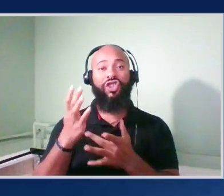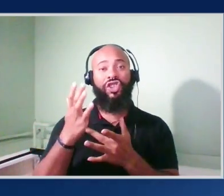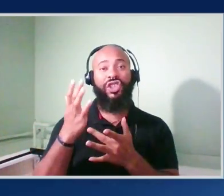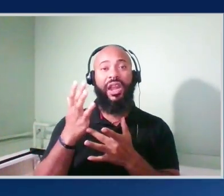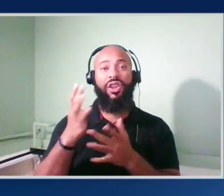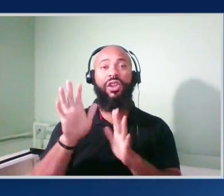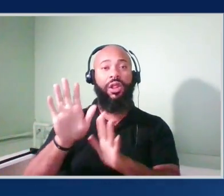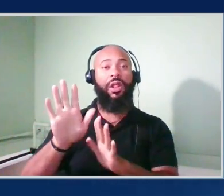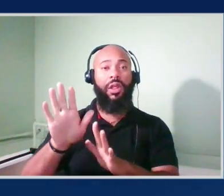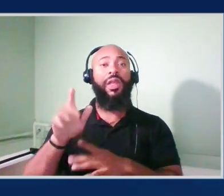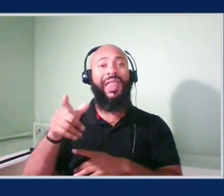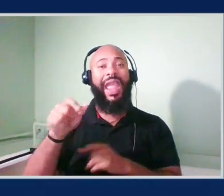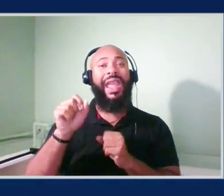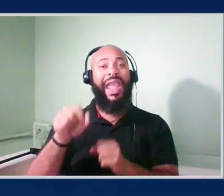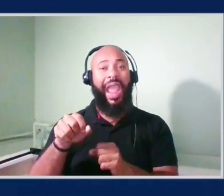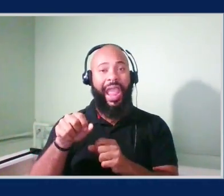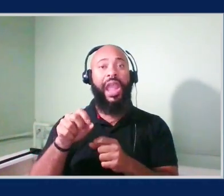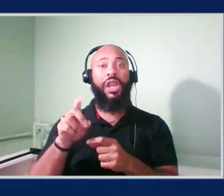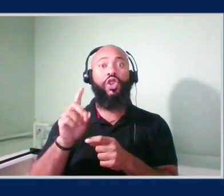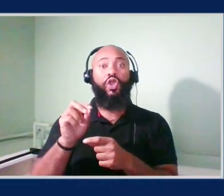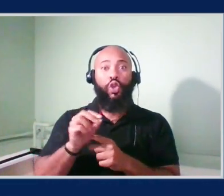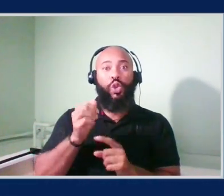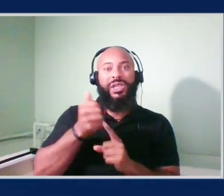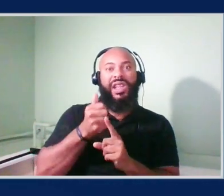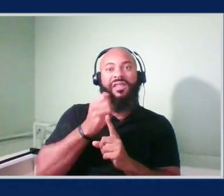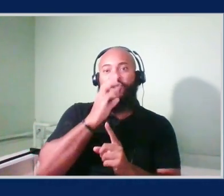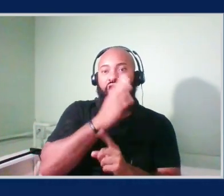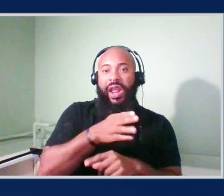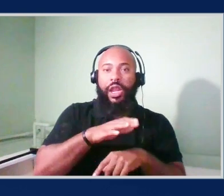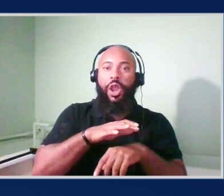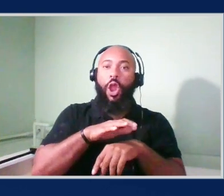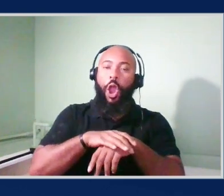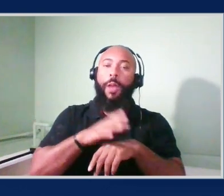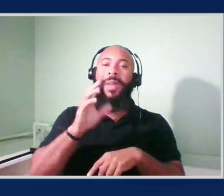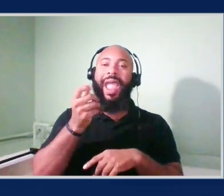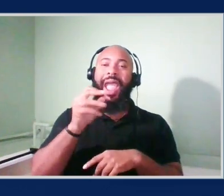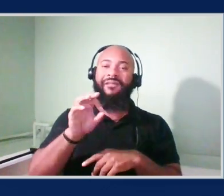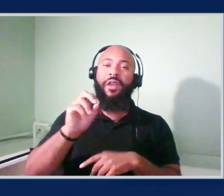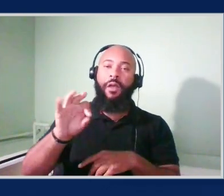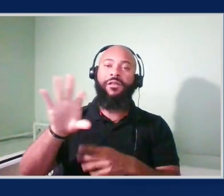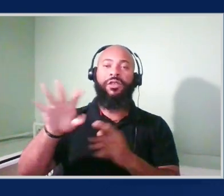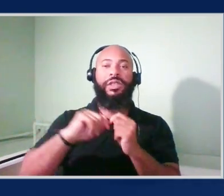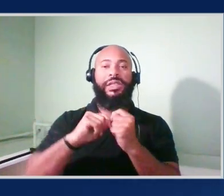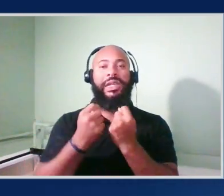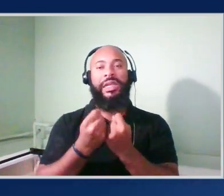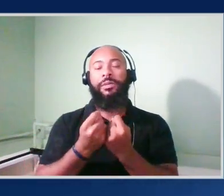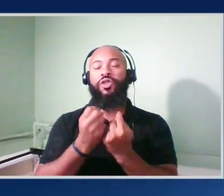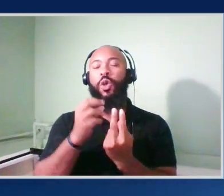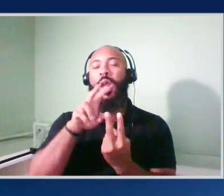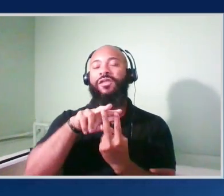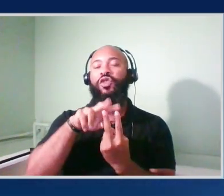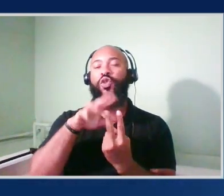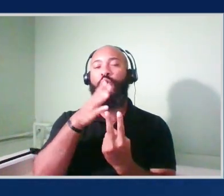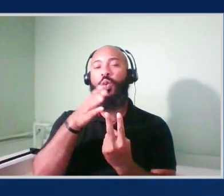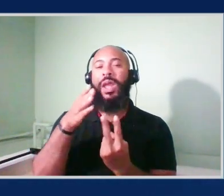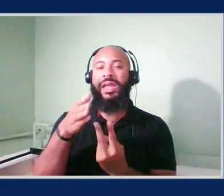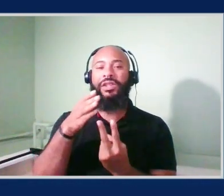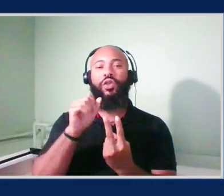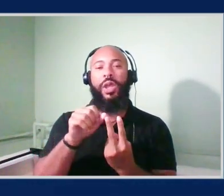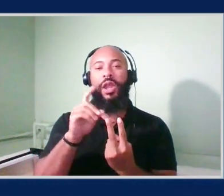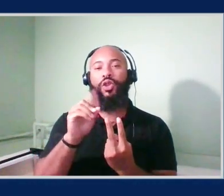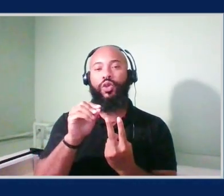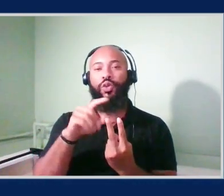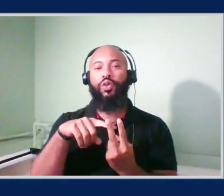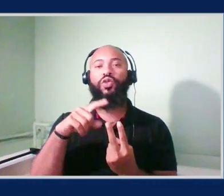your behalf directly with our team. So there's two ways that you can go about it. And the AWS Customer Response Team